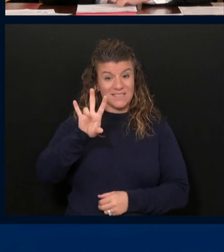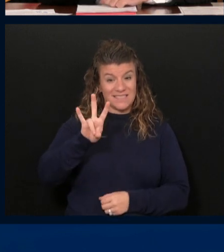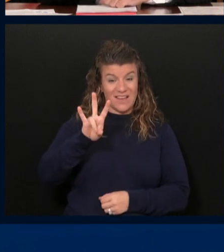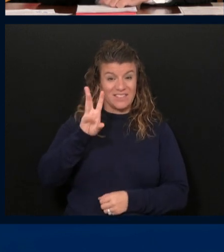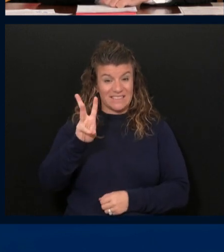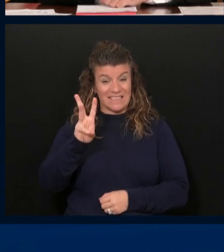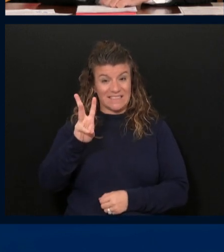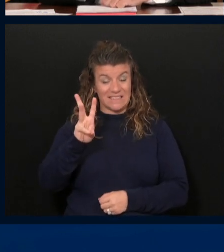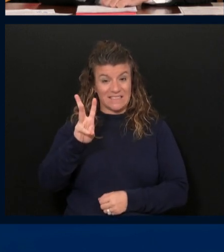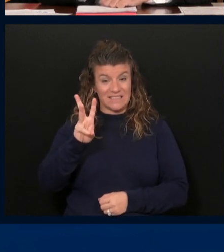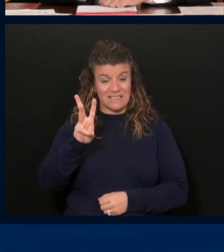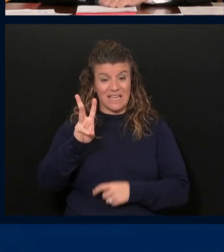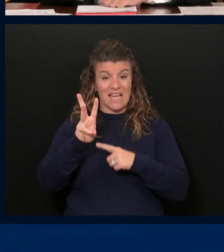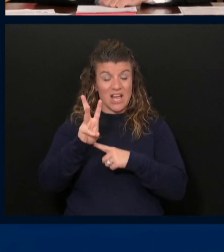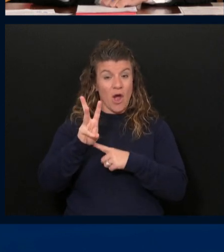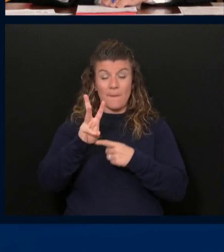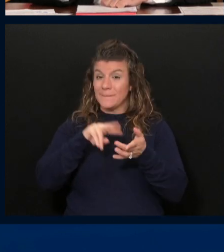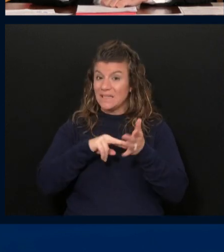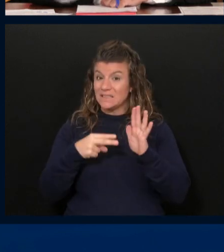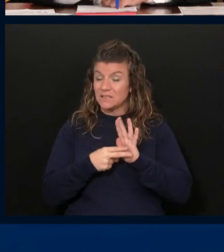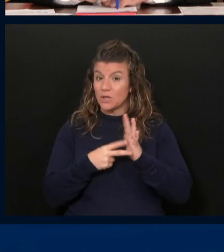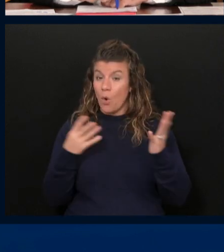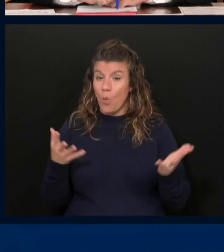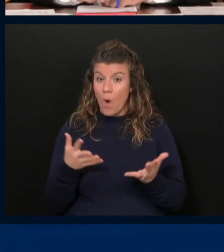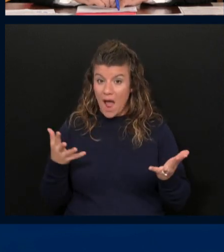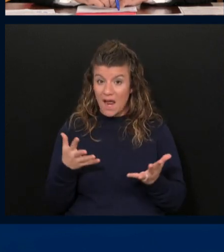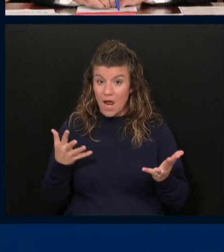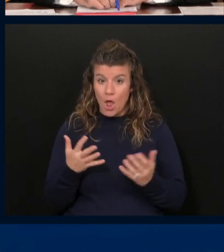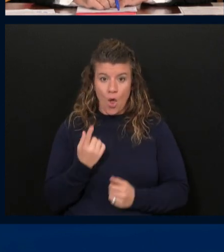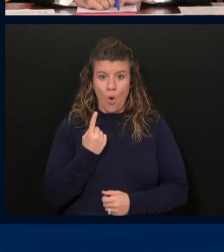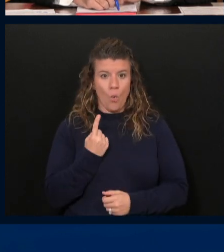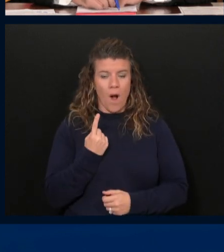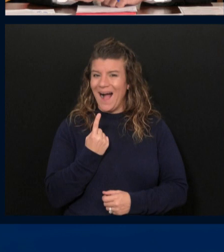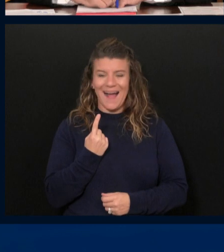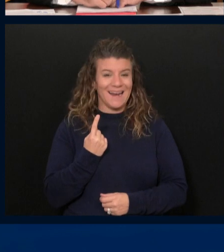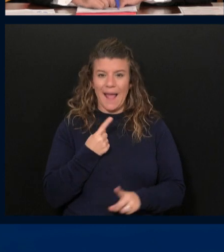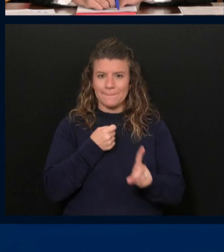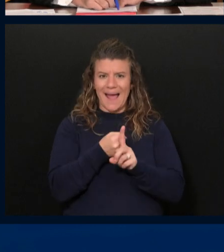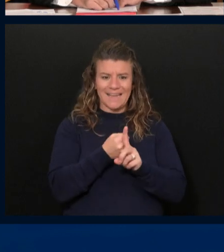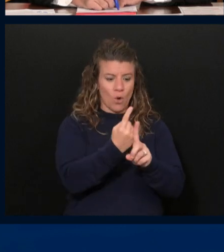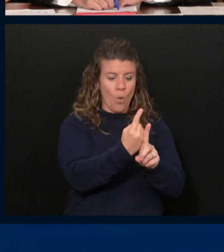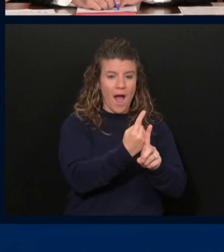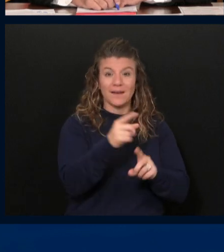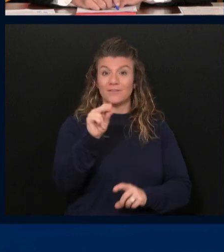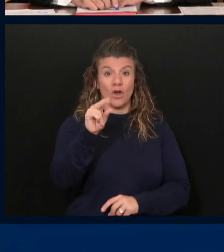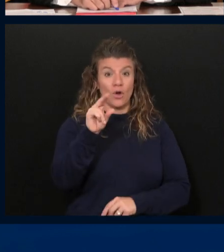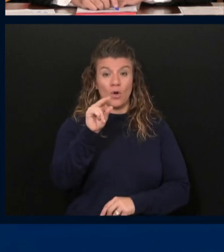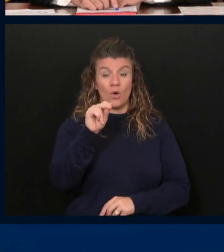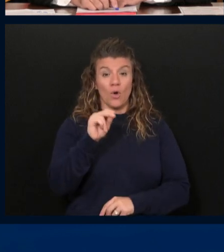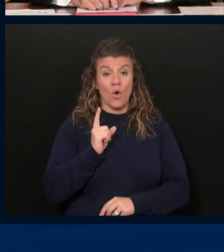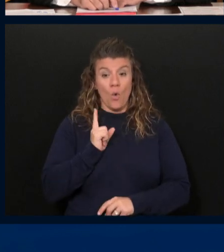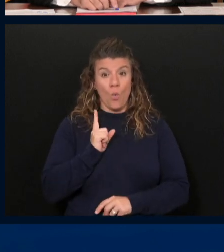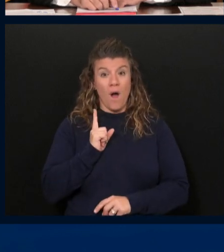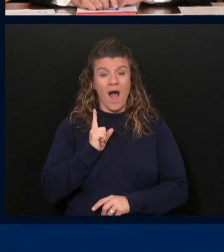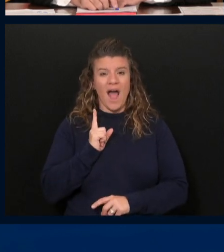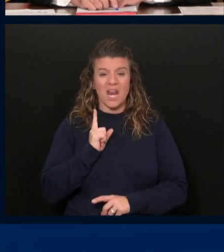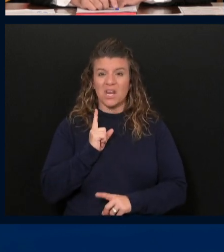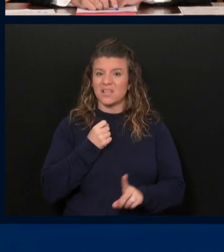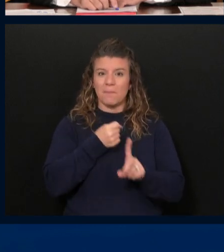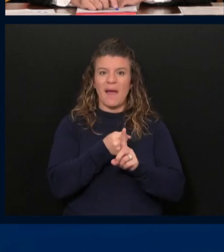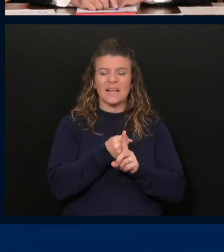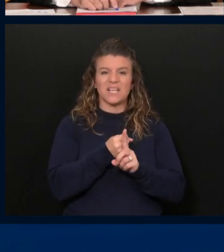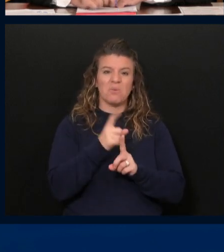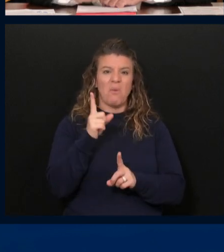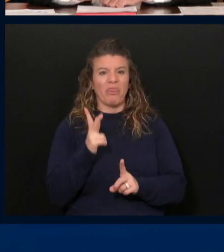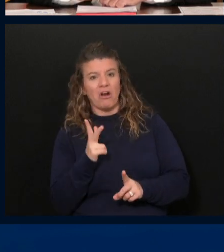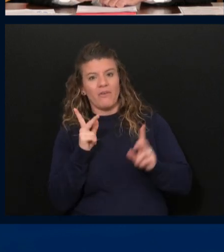0.76. So that means that one is not affecting one is now affecting 3/4 of a person.